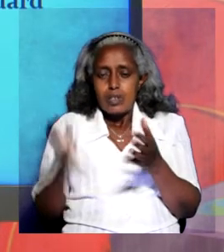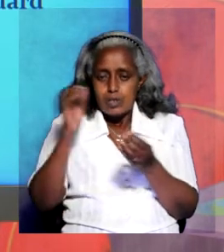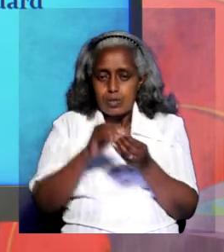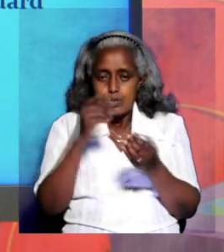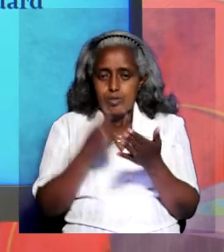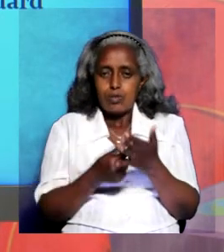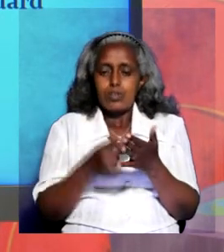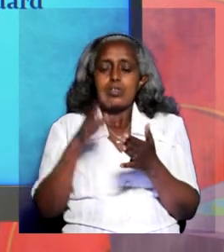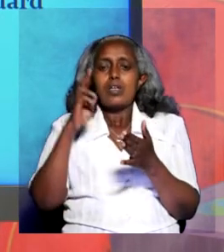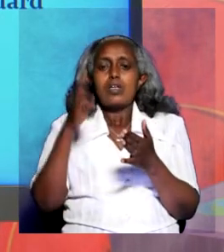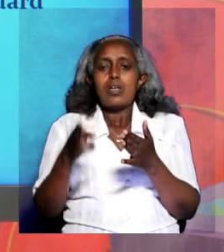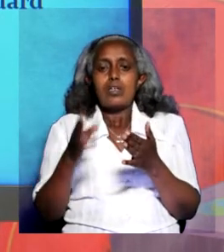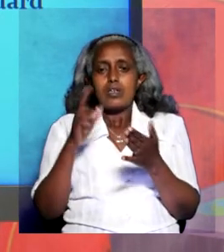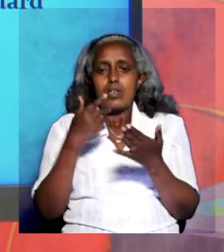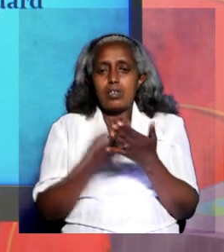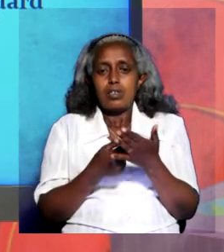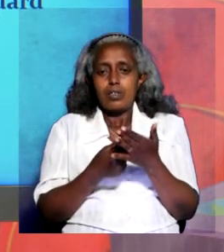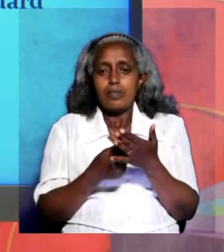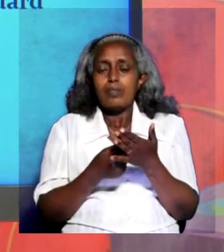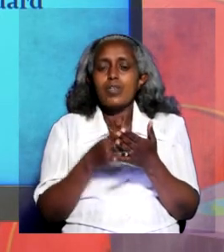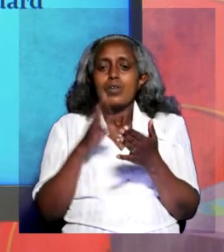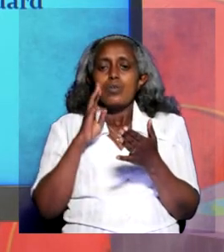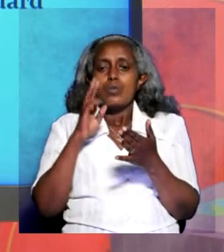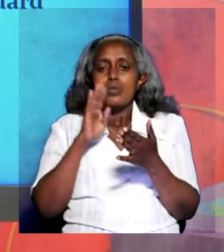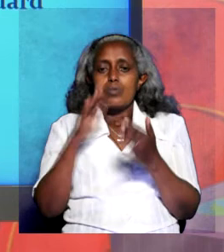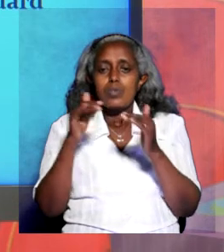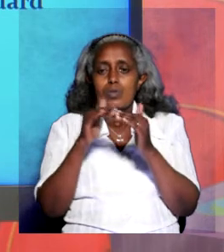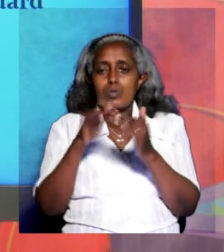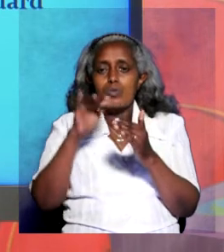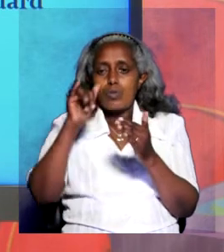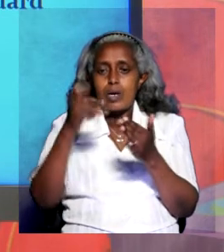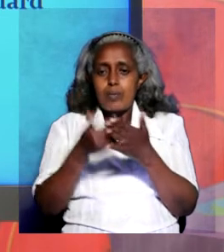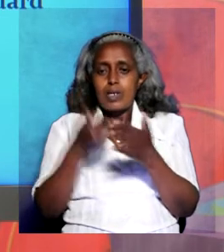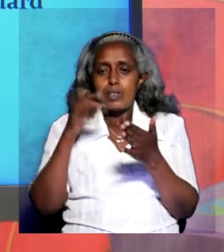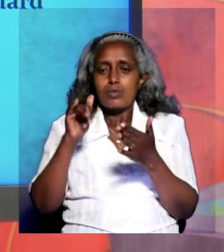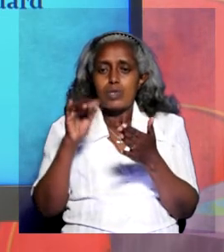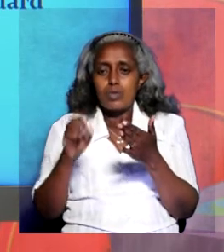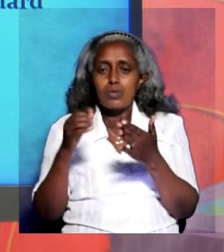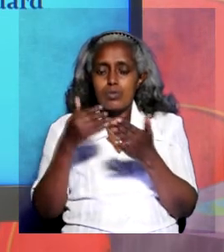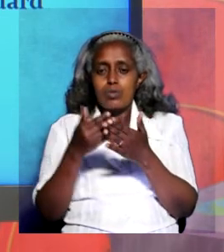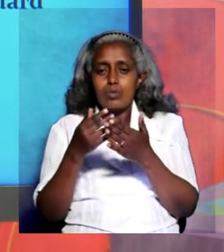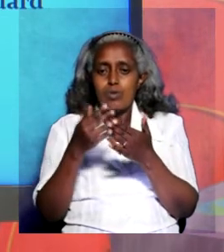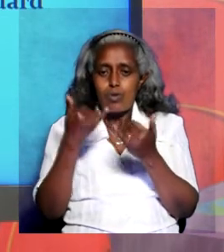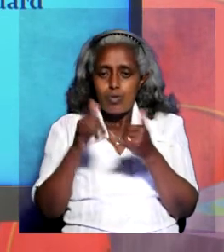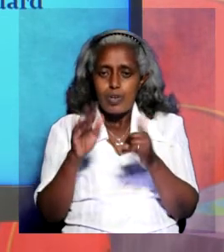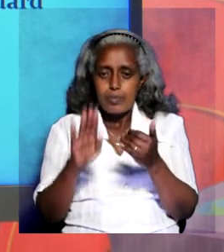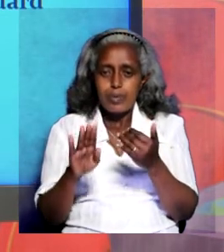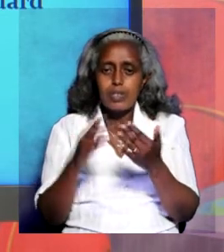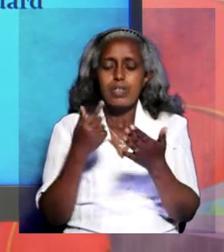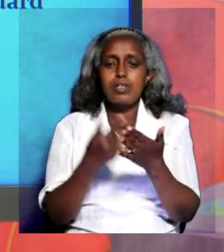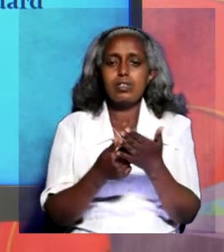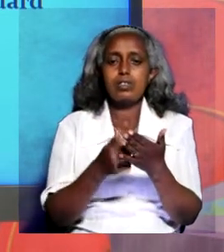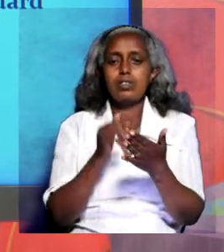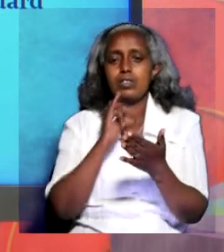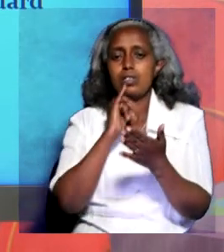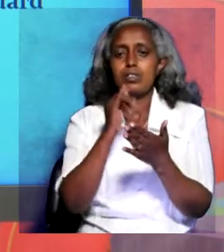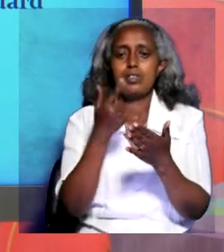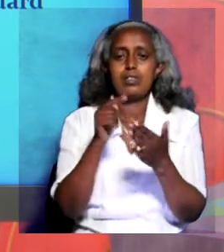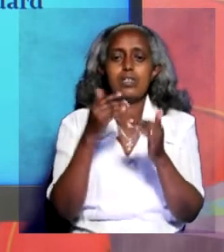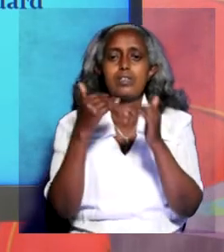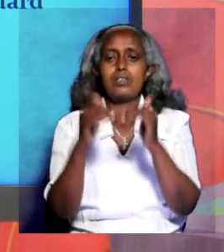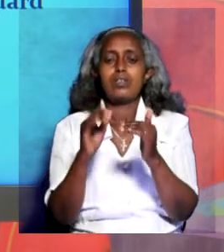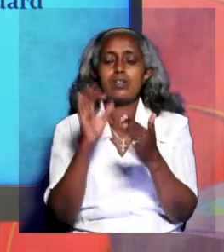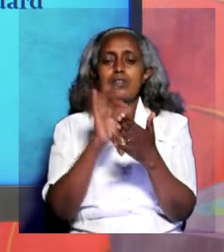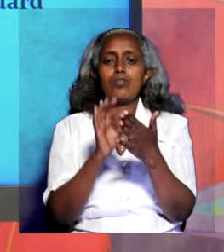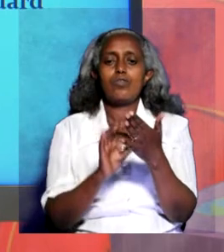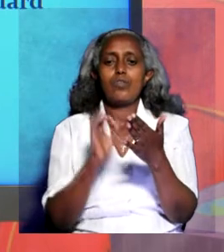also have lambda here. This will be equal to y minus y naught over b. So this is the standard